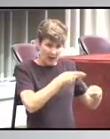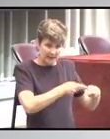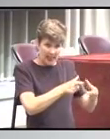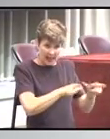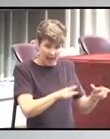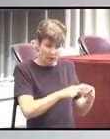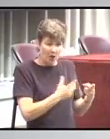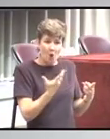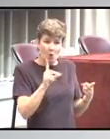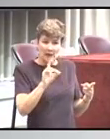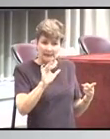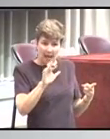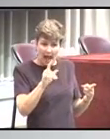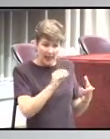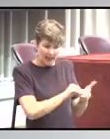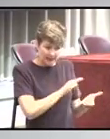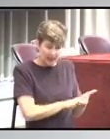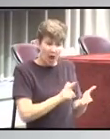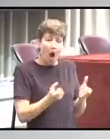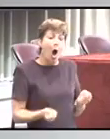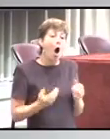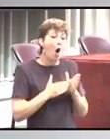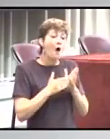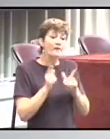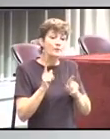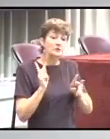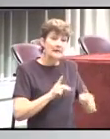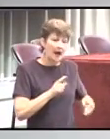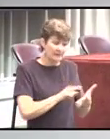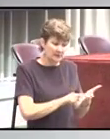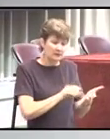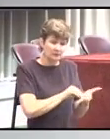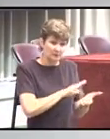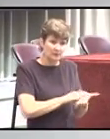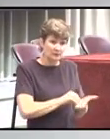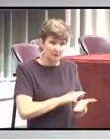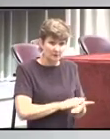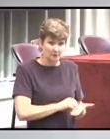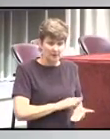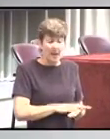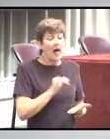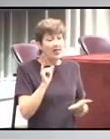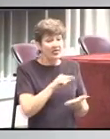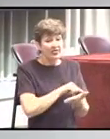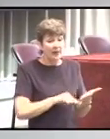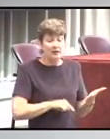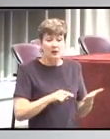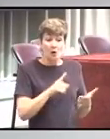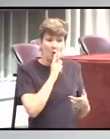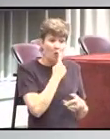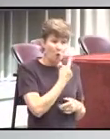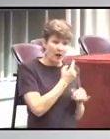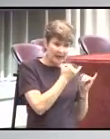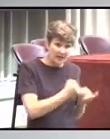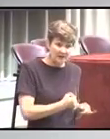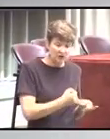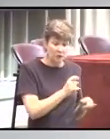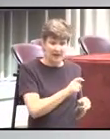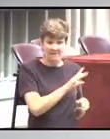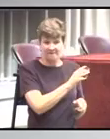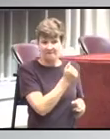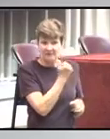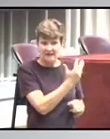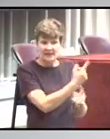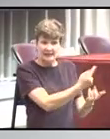is, what dialect it is, how often a person comes. So this is, or whether it's one individual needing